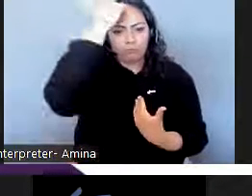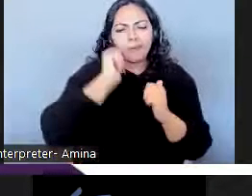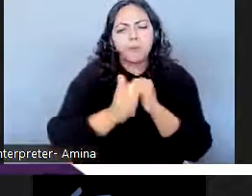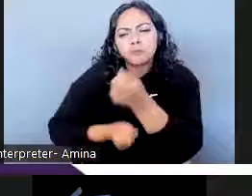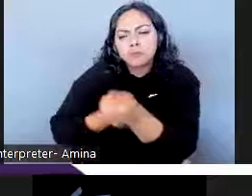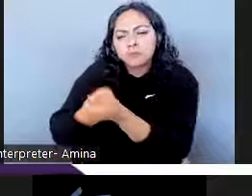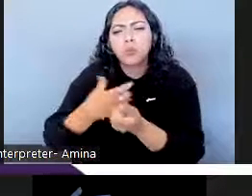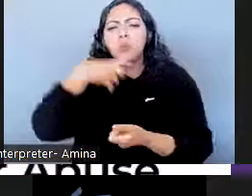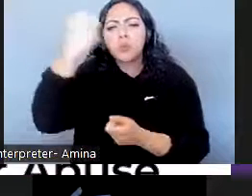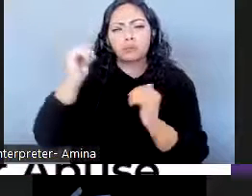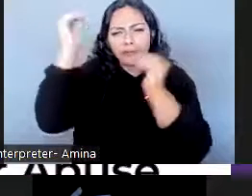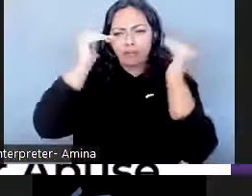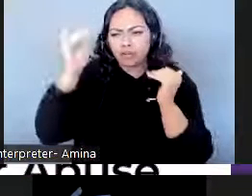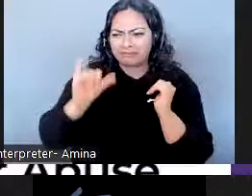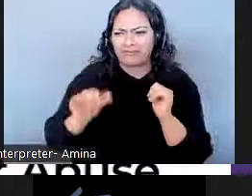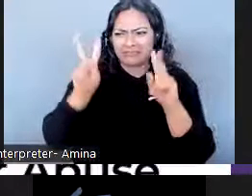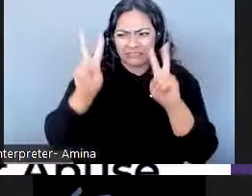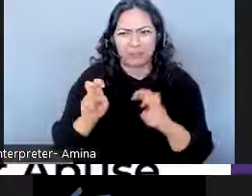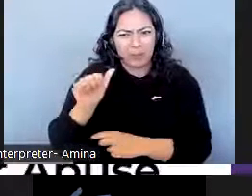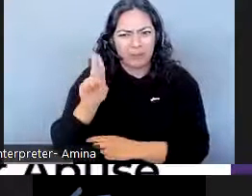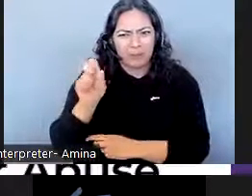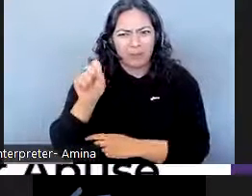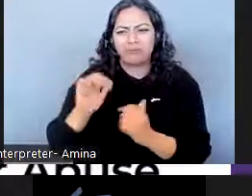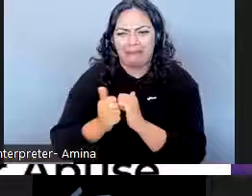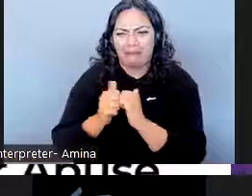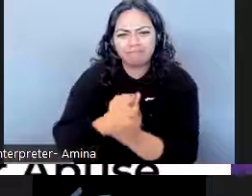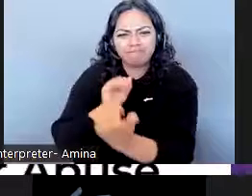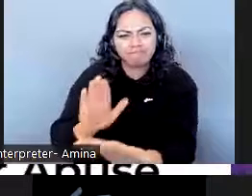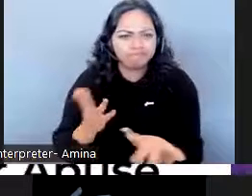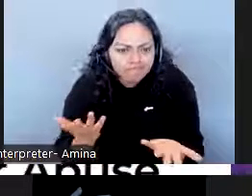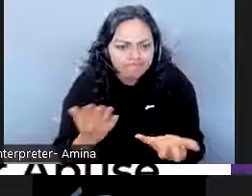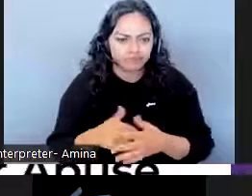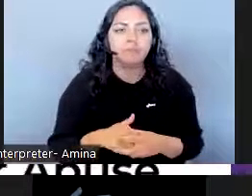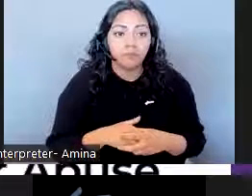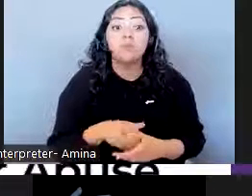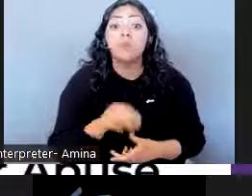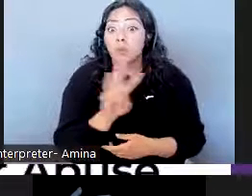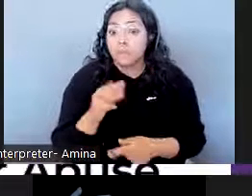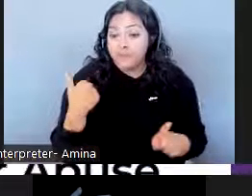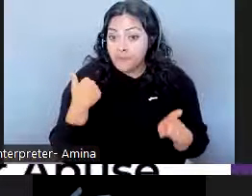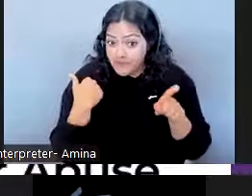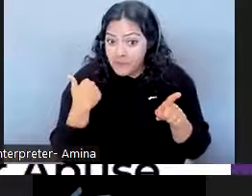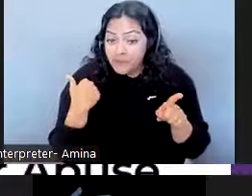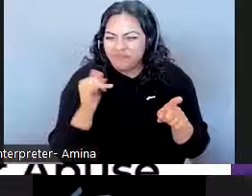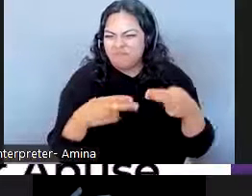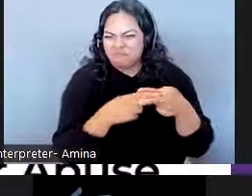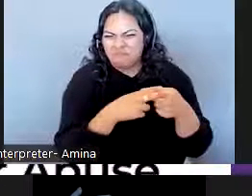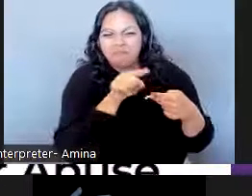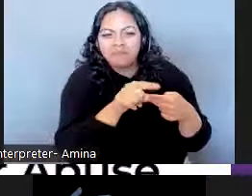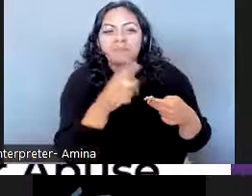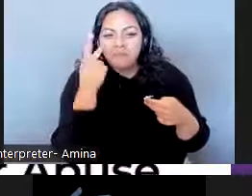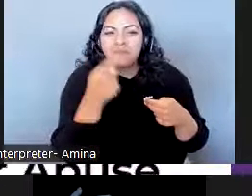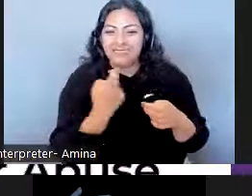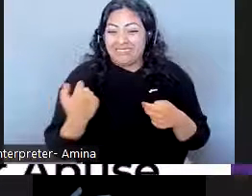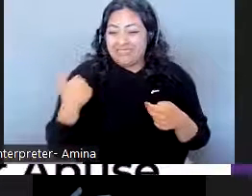the issue. We have a website. I encourage you to have a look at that. We've revamped that website just in the